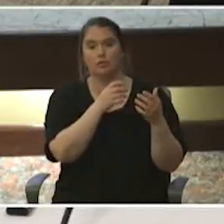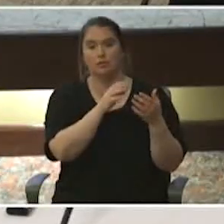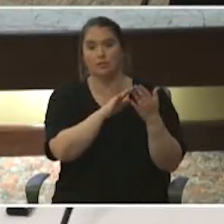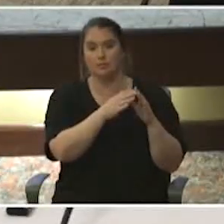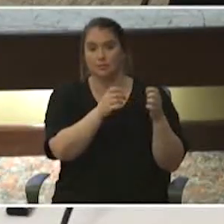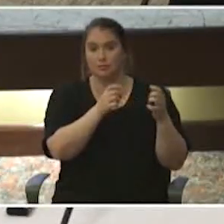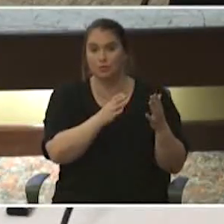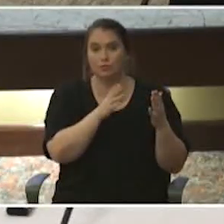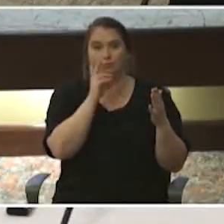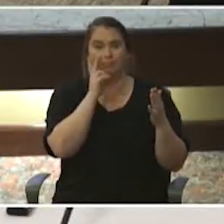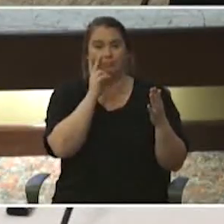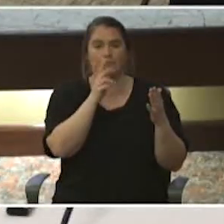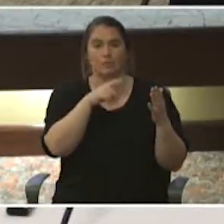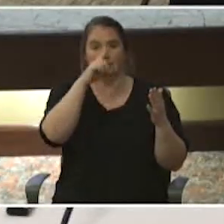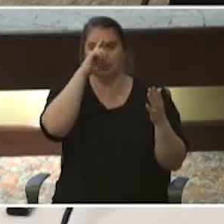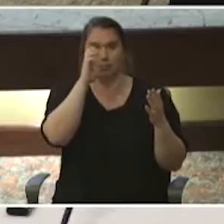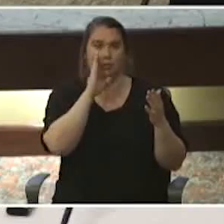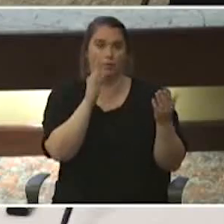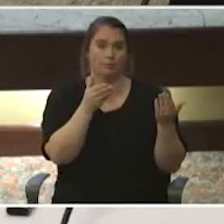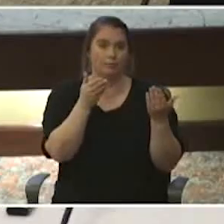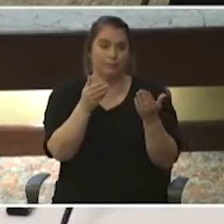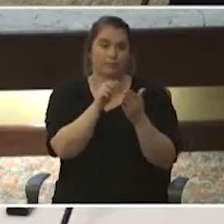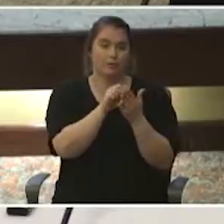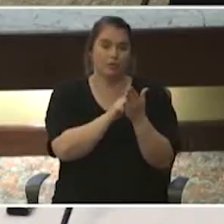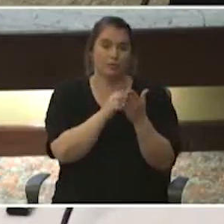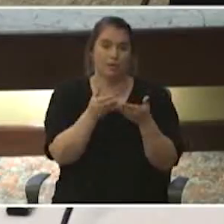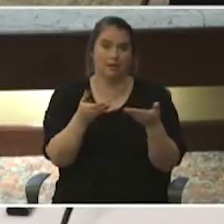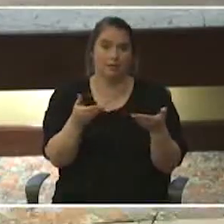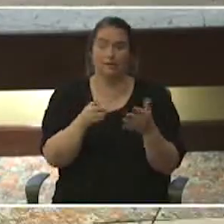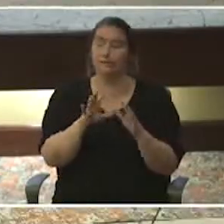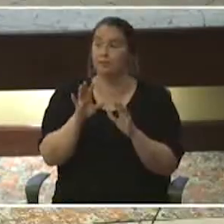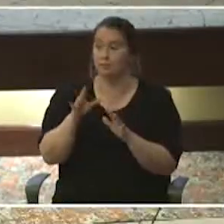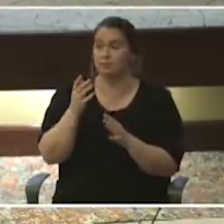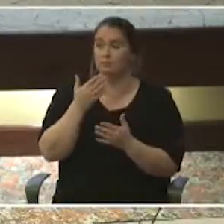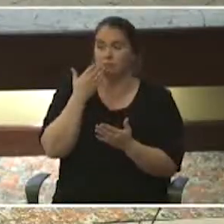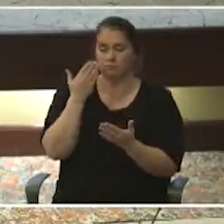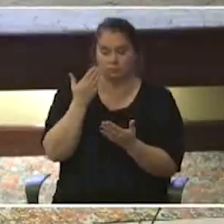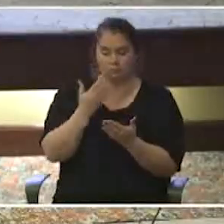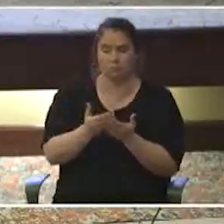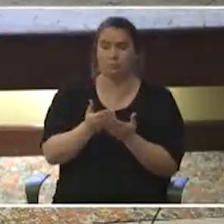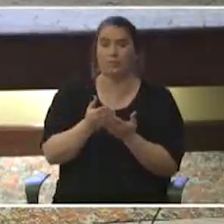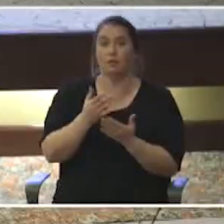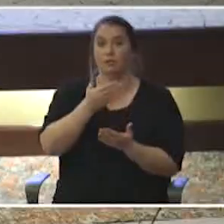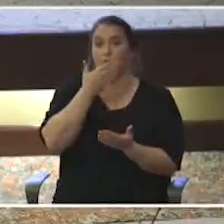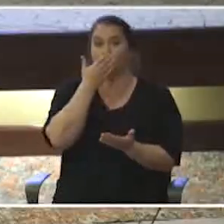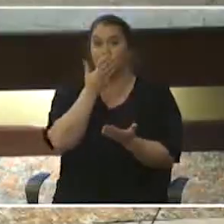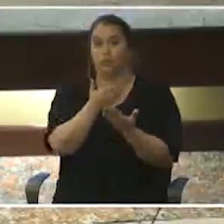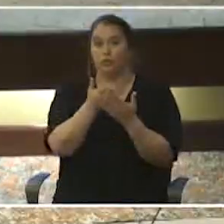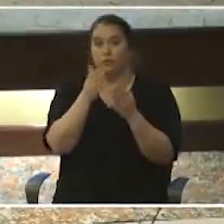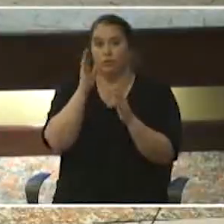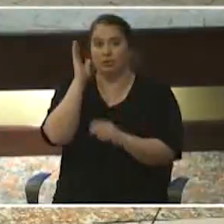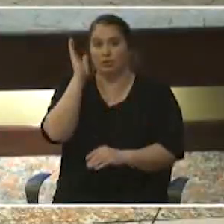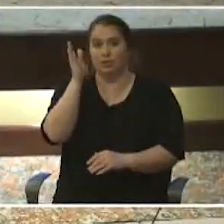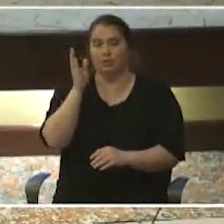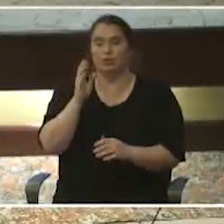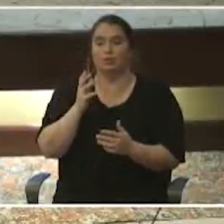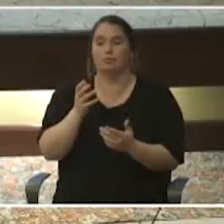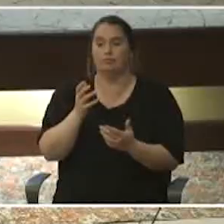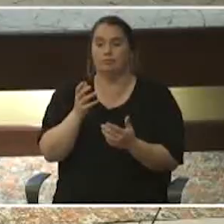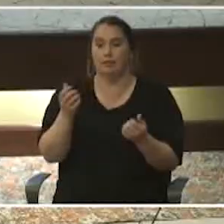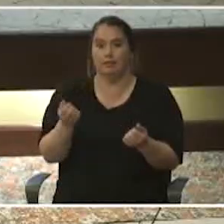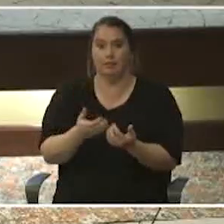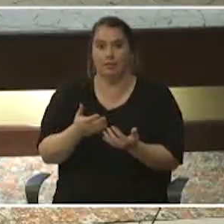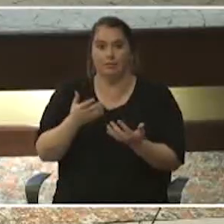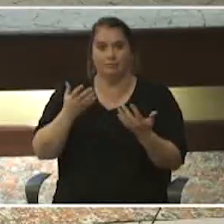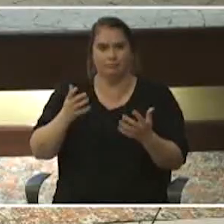in December. Sounds good. As one more comment, great presentation. The fact that this was only on, I